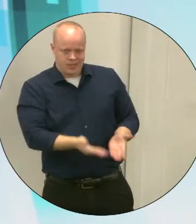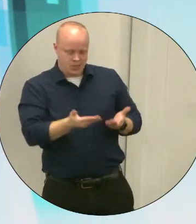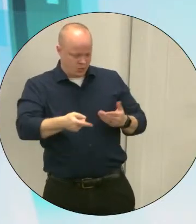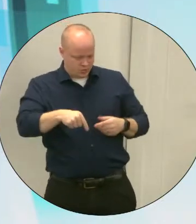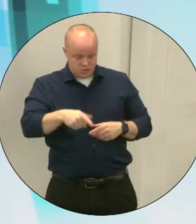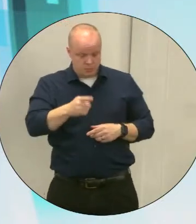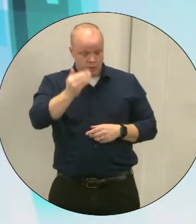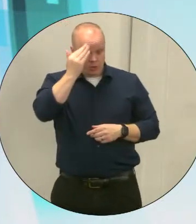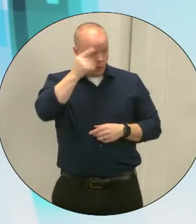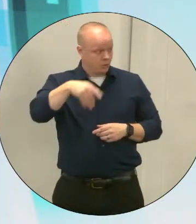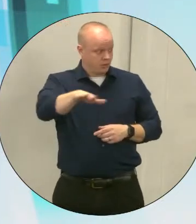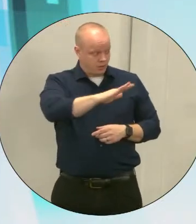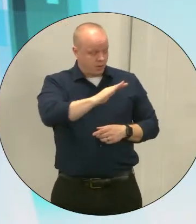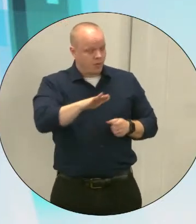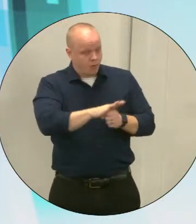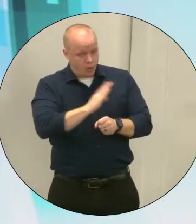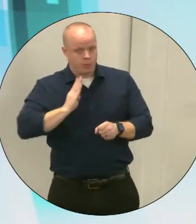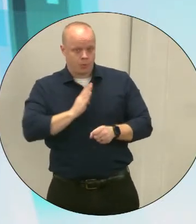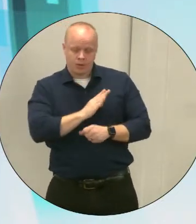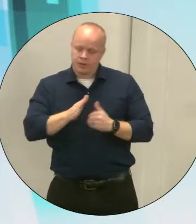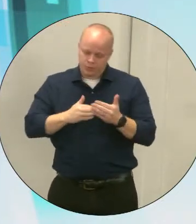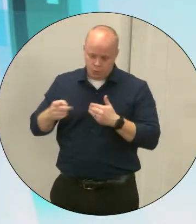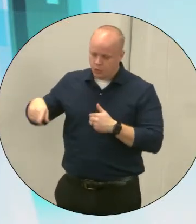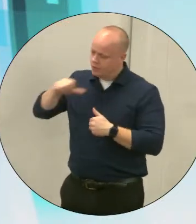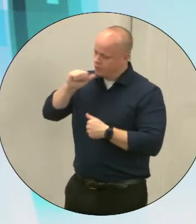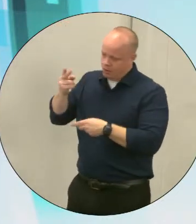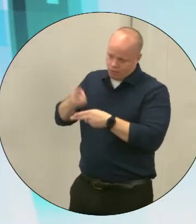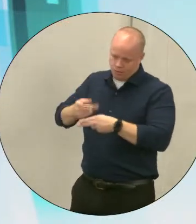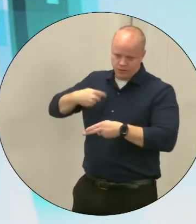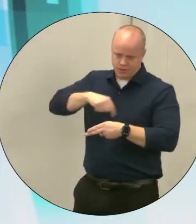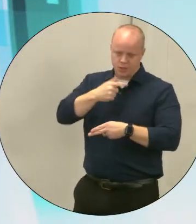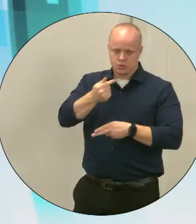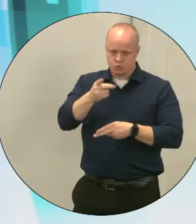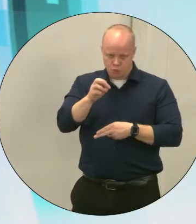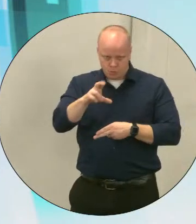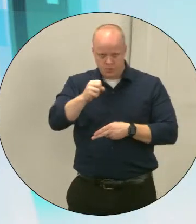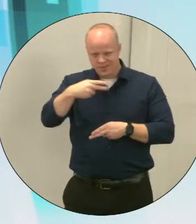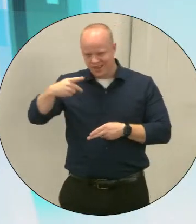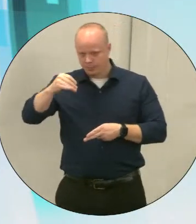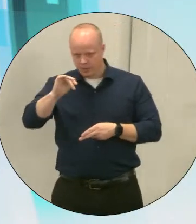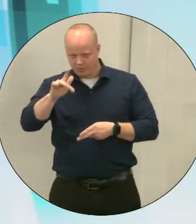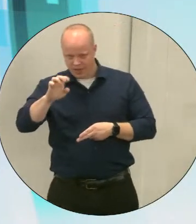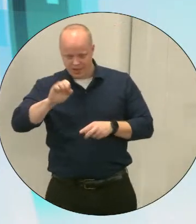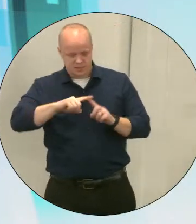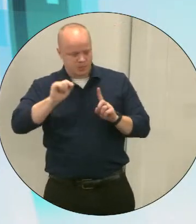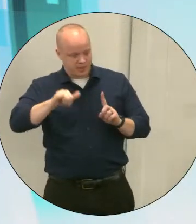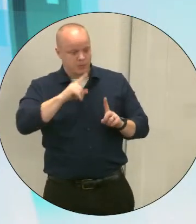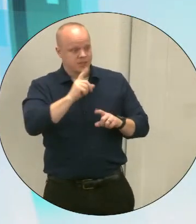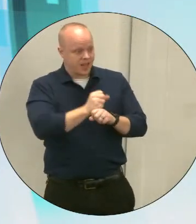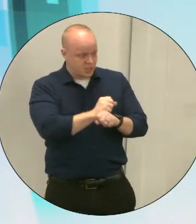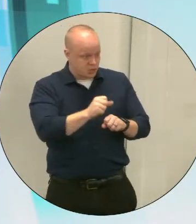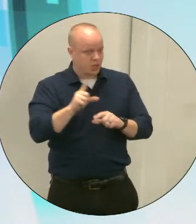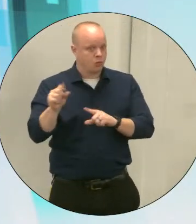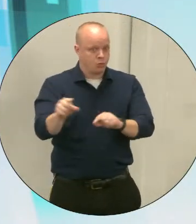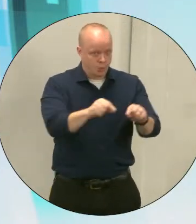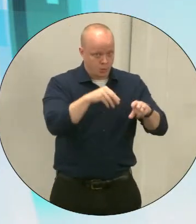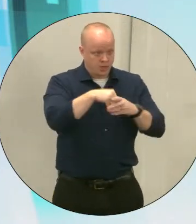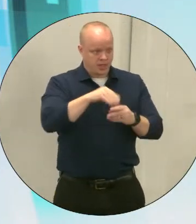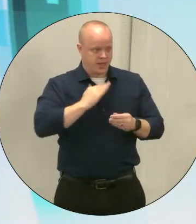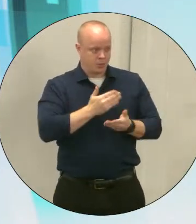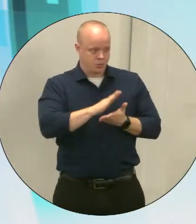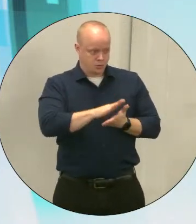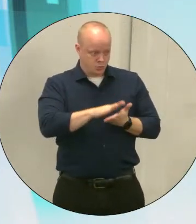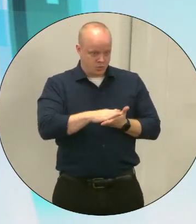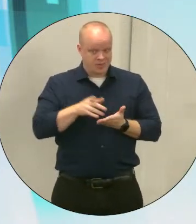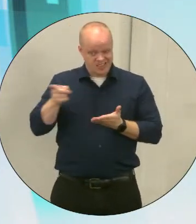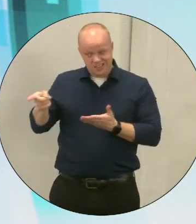entire board, though not all of you have called us groomers and pedophiles, thank you, that this was an actual groomer in our schools. This is what an